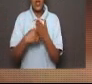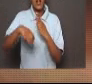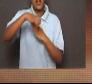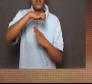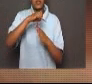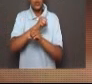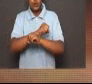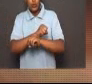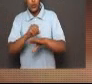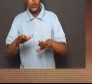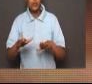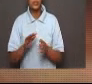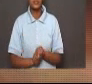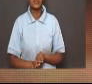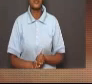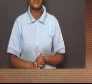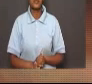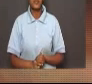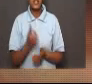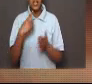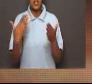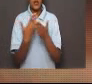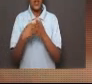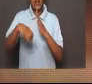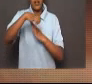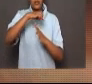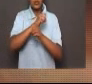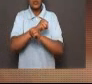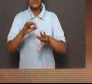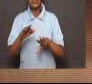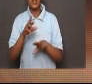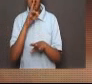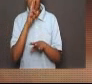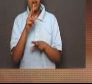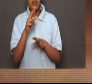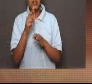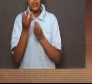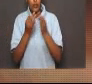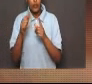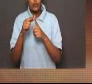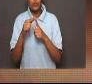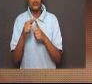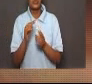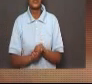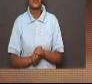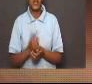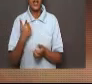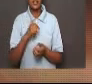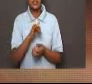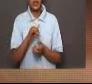electron distributions. The new electron distributions are referred to